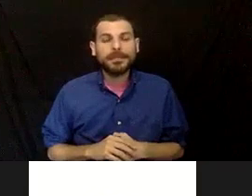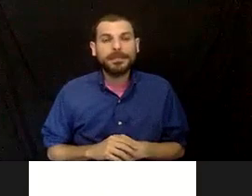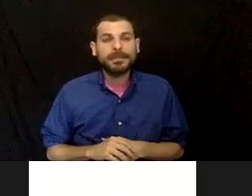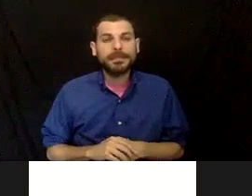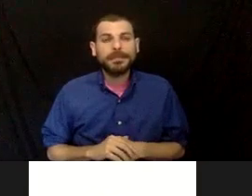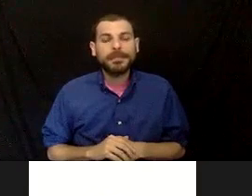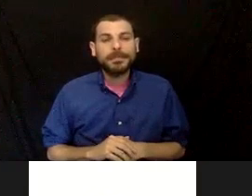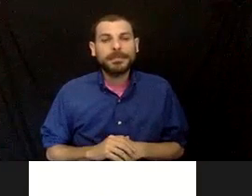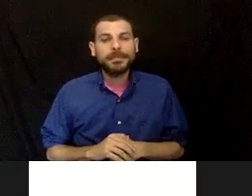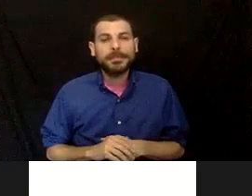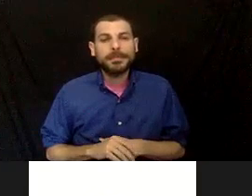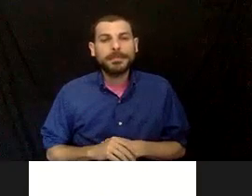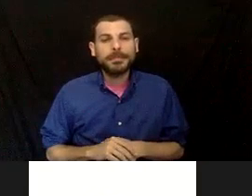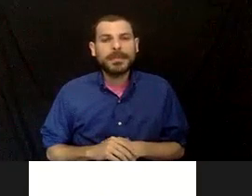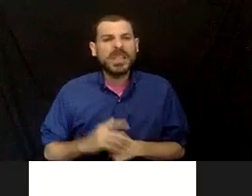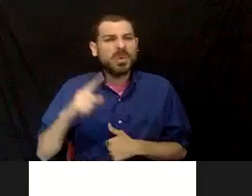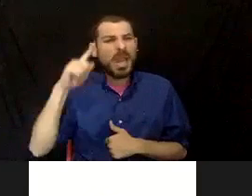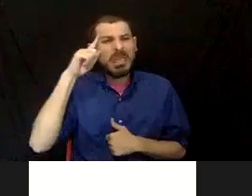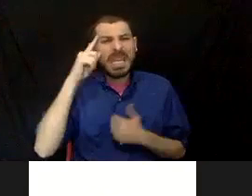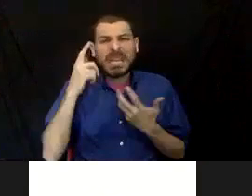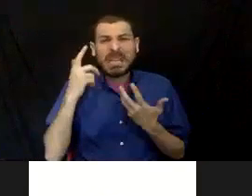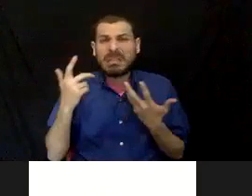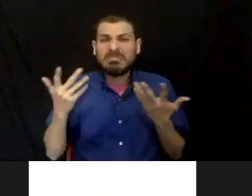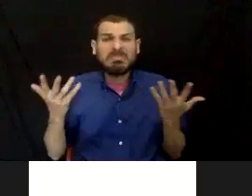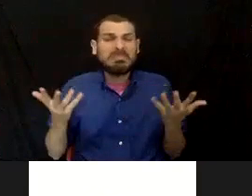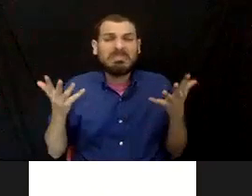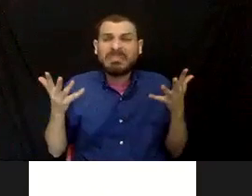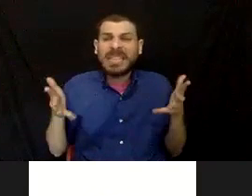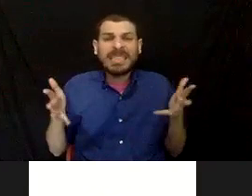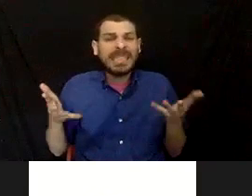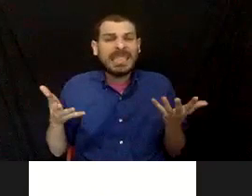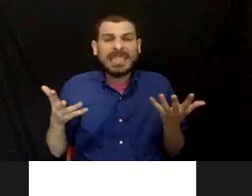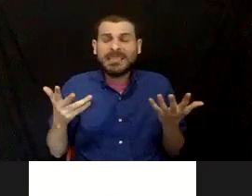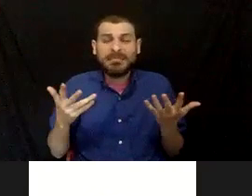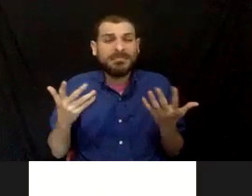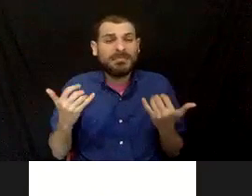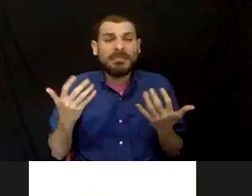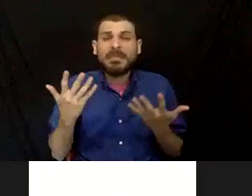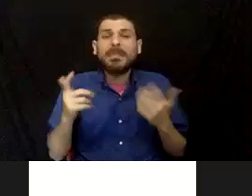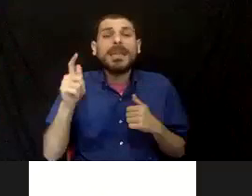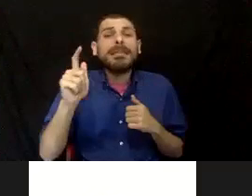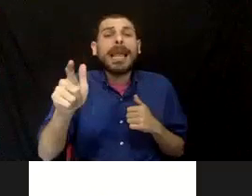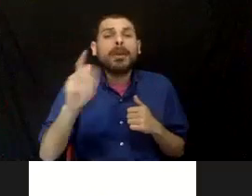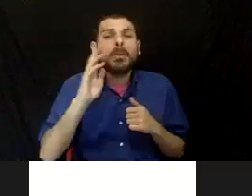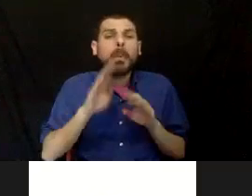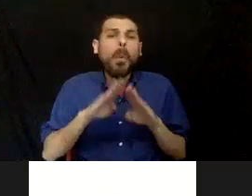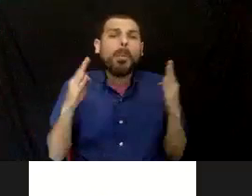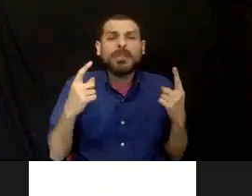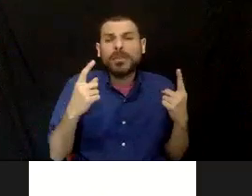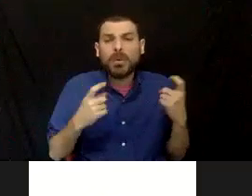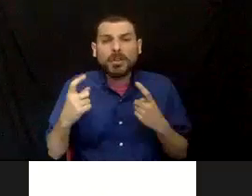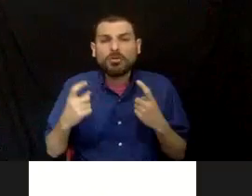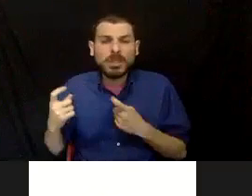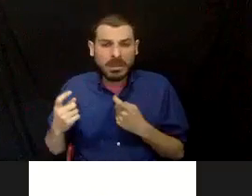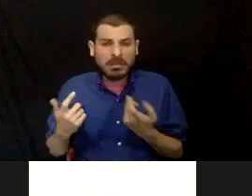So I think that's about it, and I'll try to entertain any questions when it's time for questions about this that I